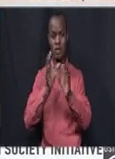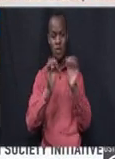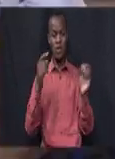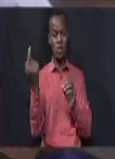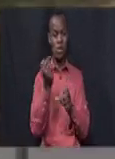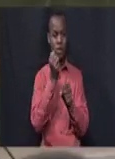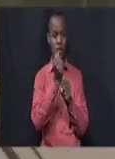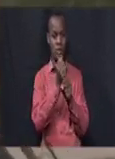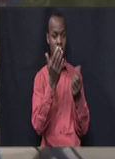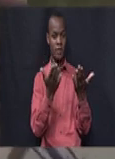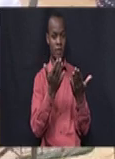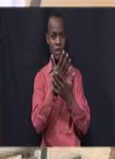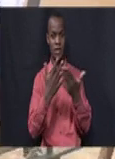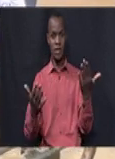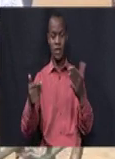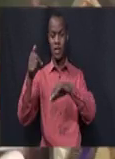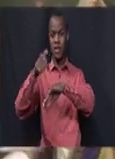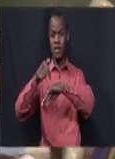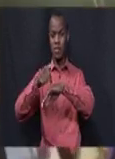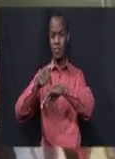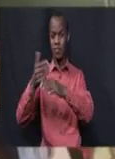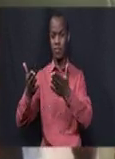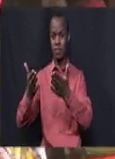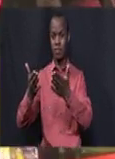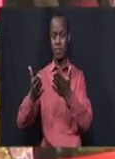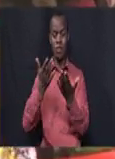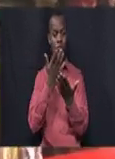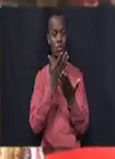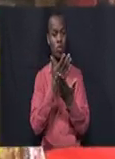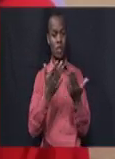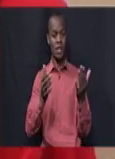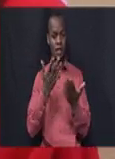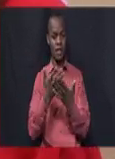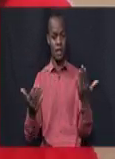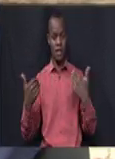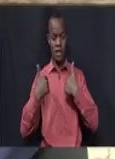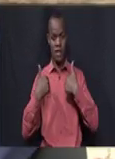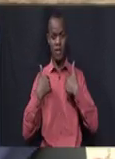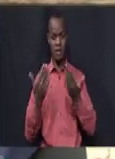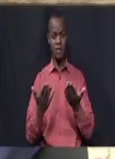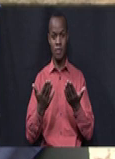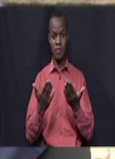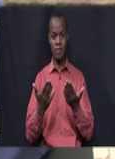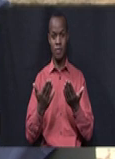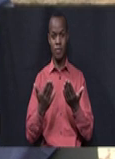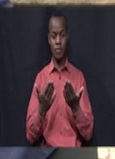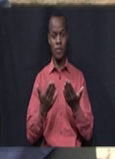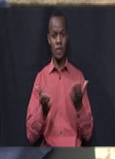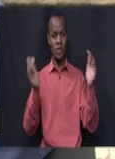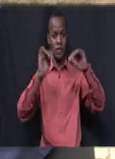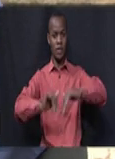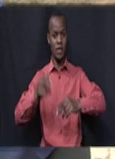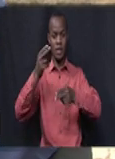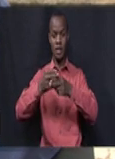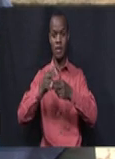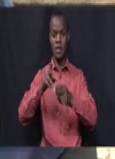make a few adjustments in adherence to the laid down COVID-19 measures. We have a flagship event called the